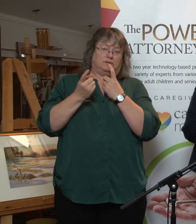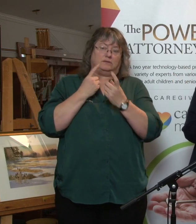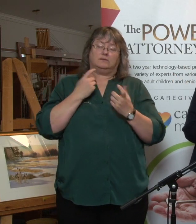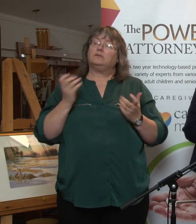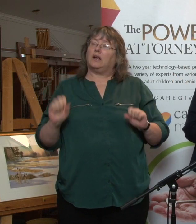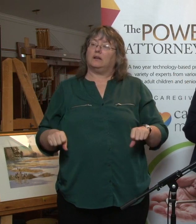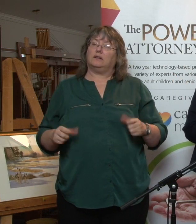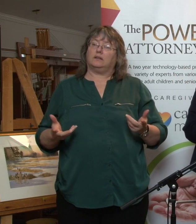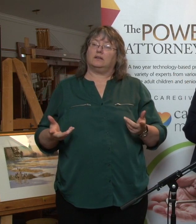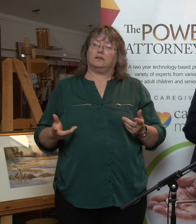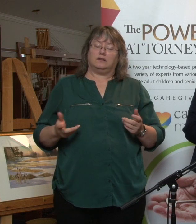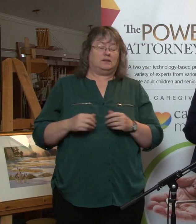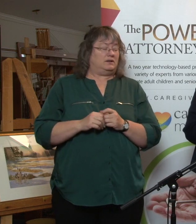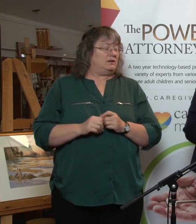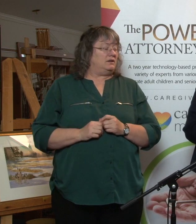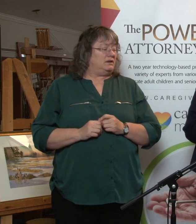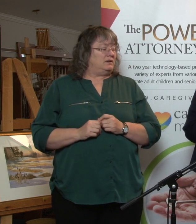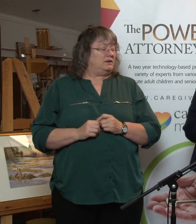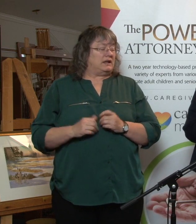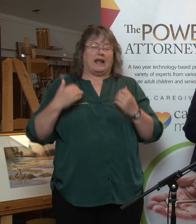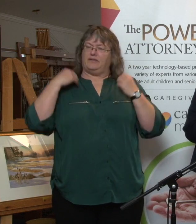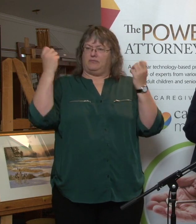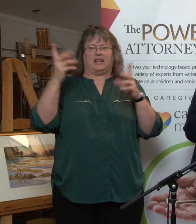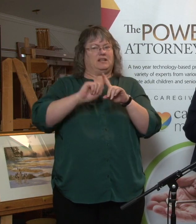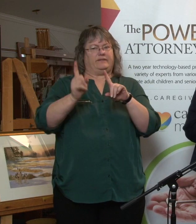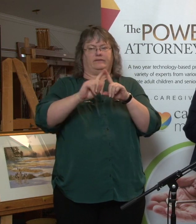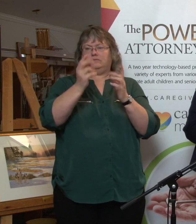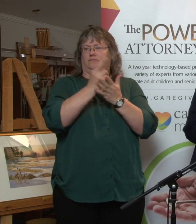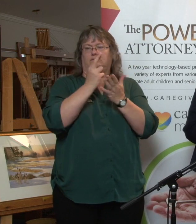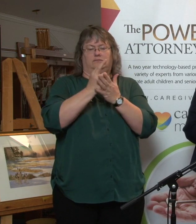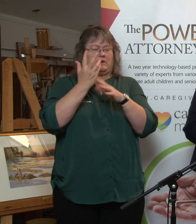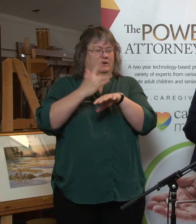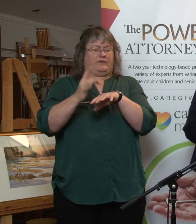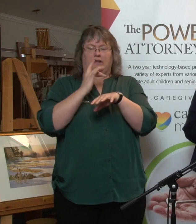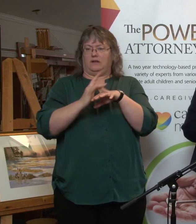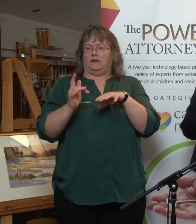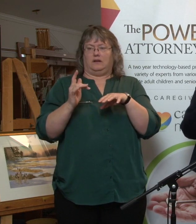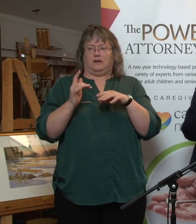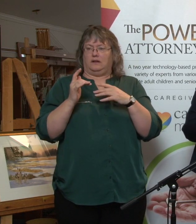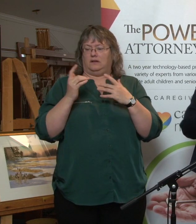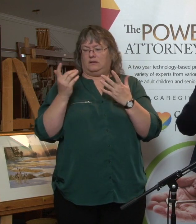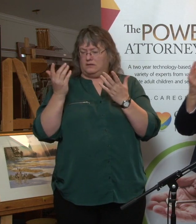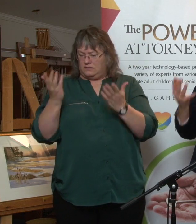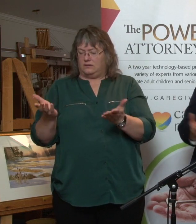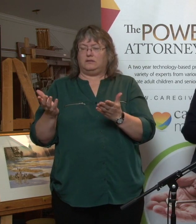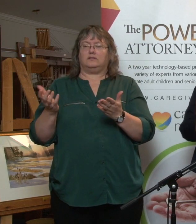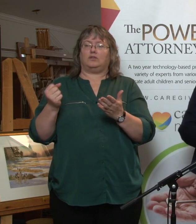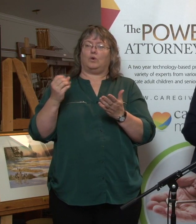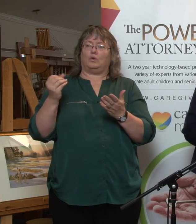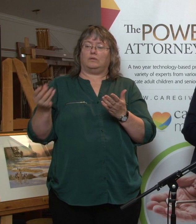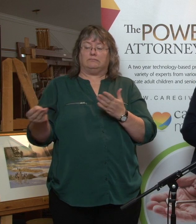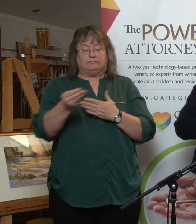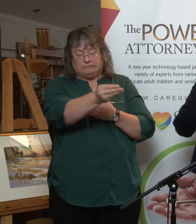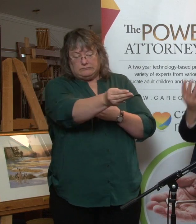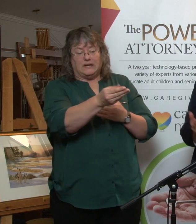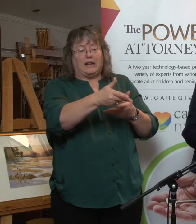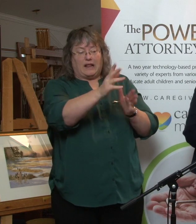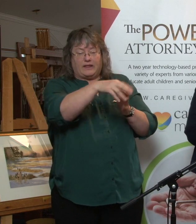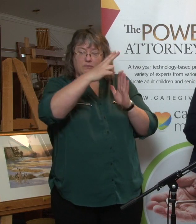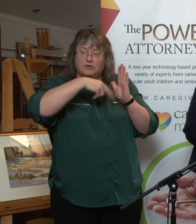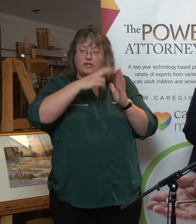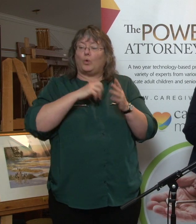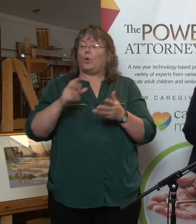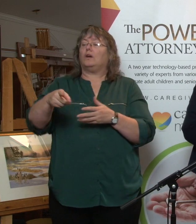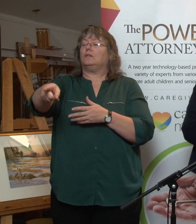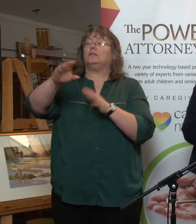that there is lots of ways. There's lots of wonderful books that are out there that say, you know, here's a book, how to do it, how to